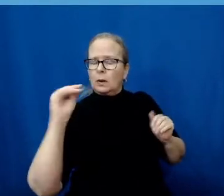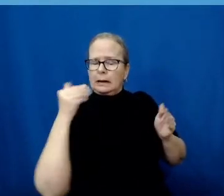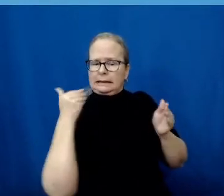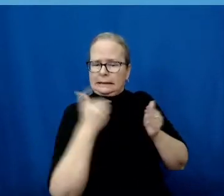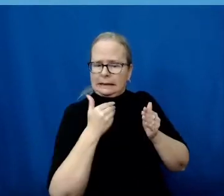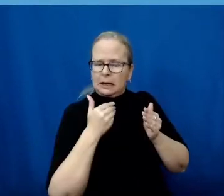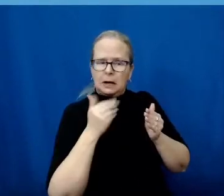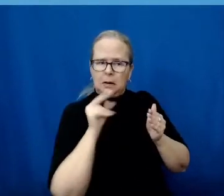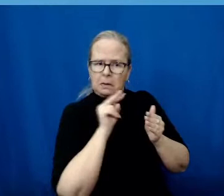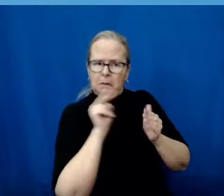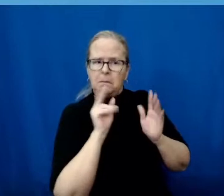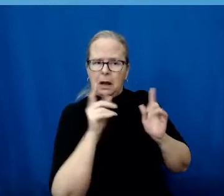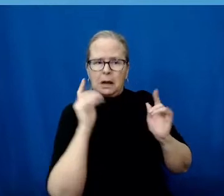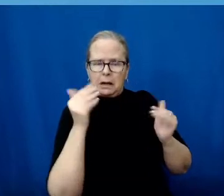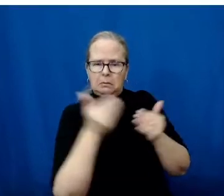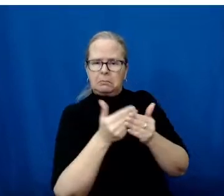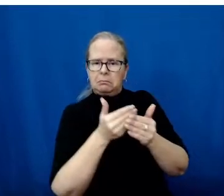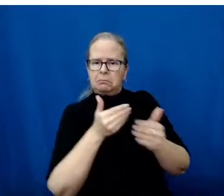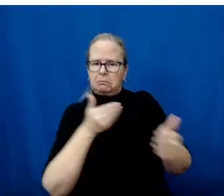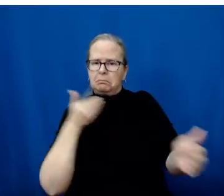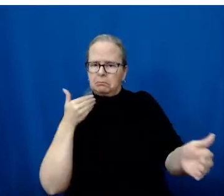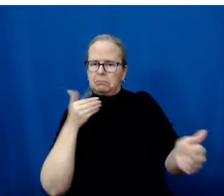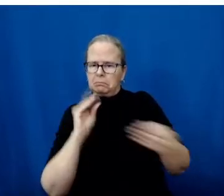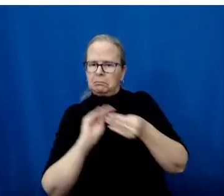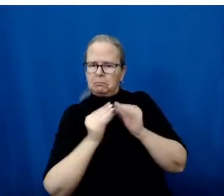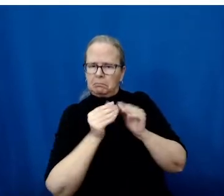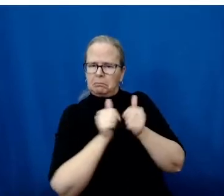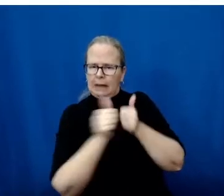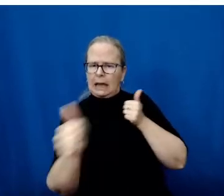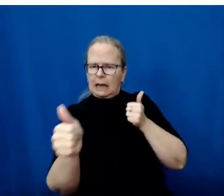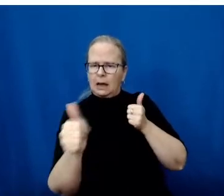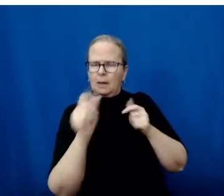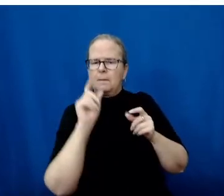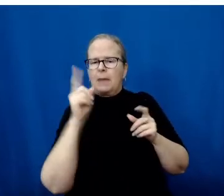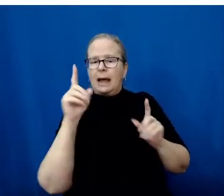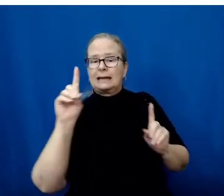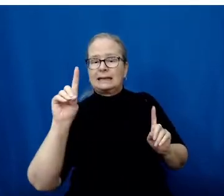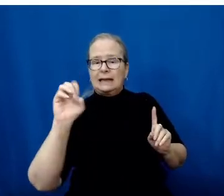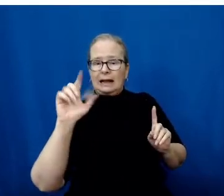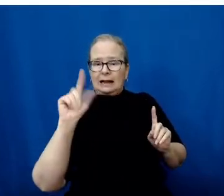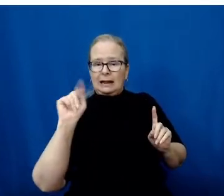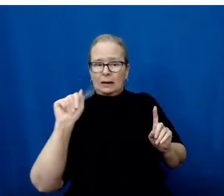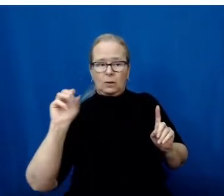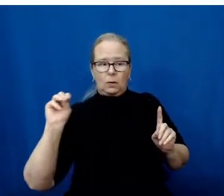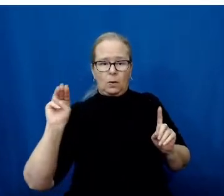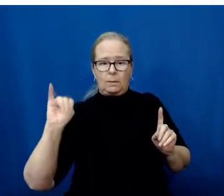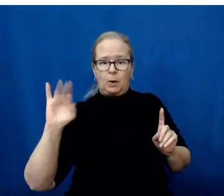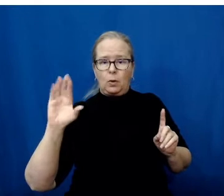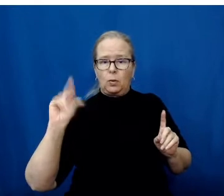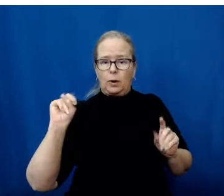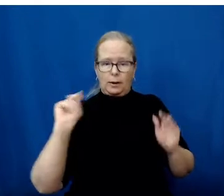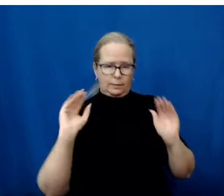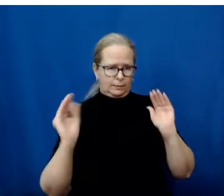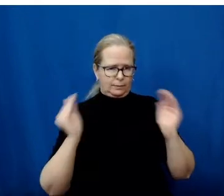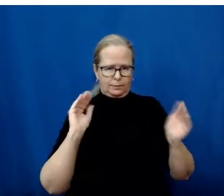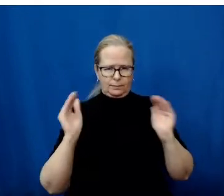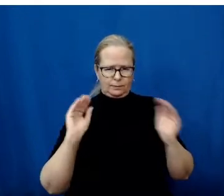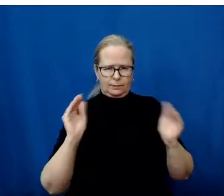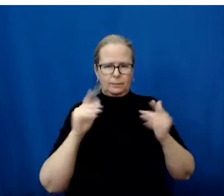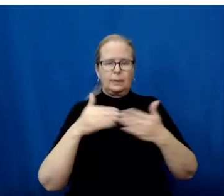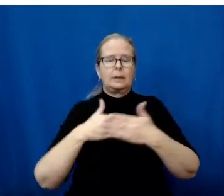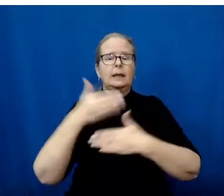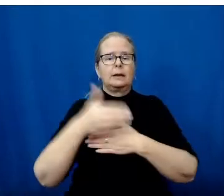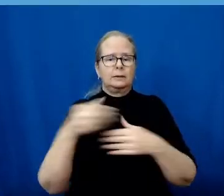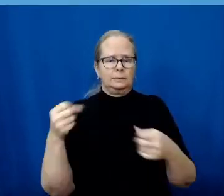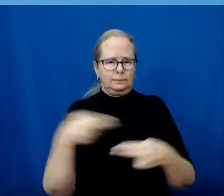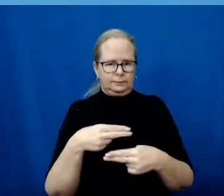slide, please. This is the one that always gets my stomach. Another 13 peds admits,